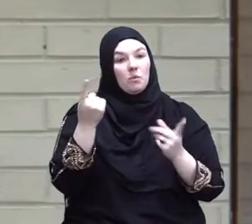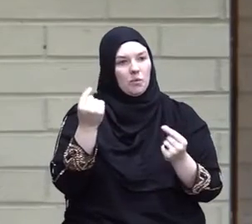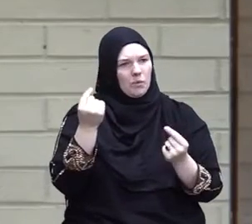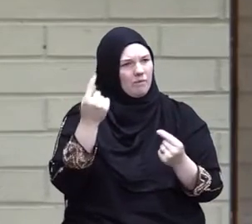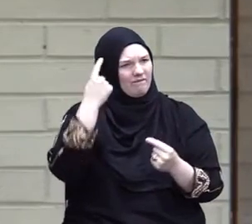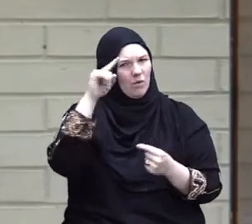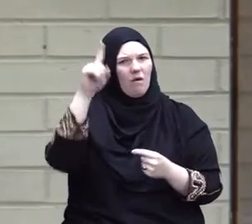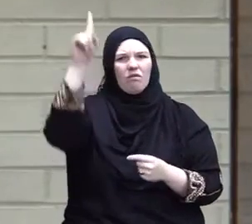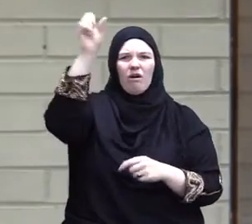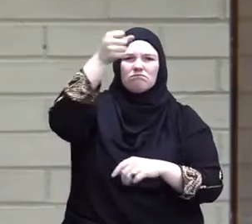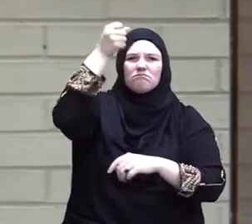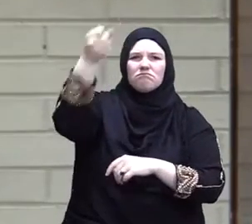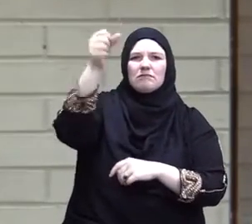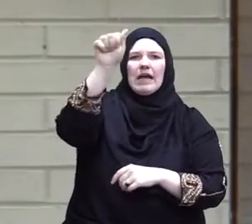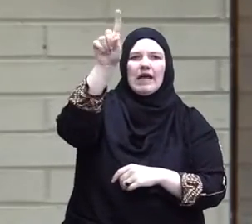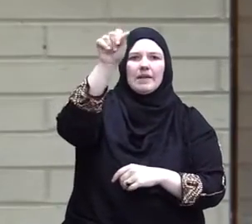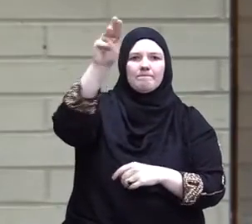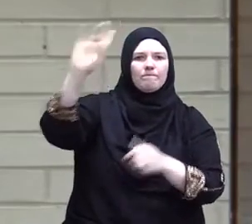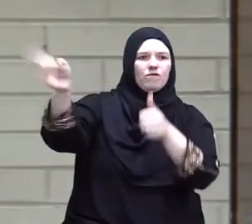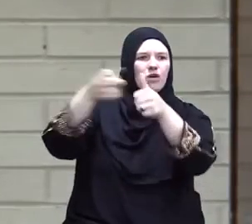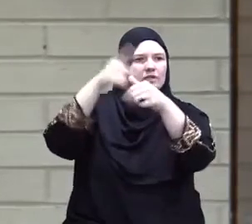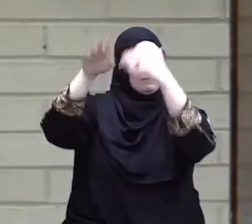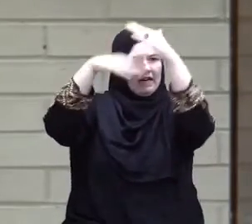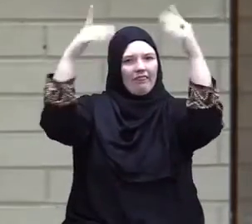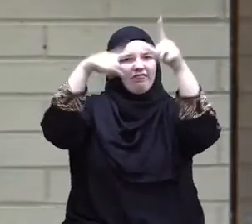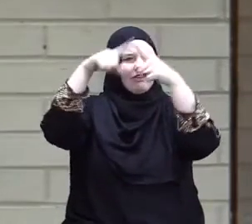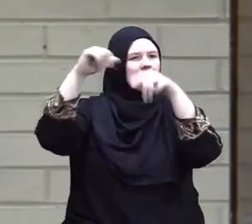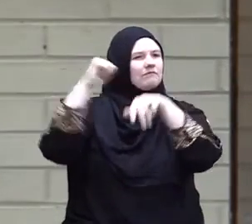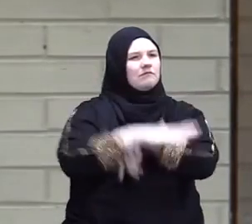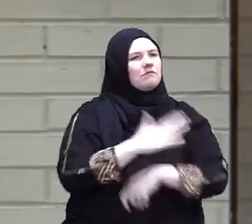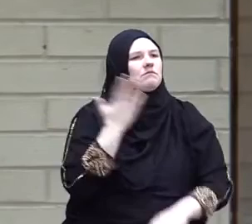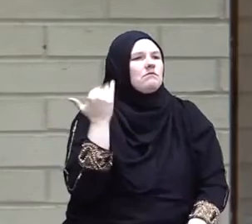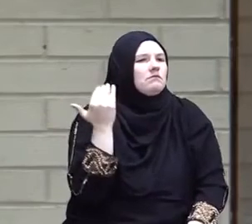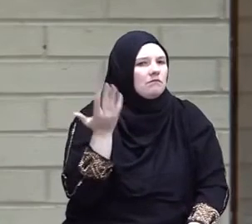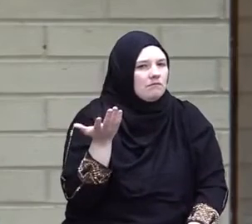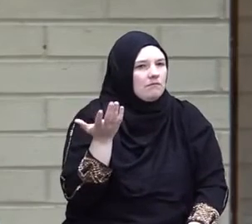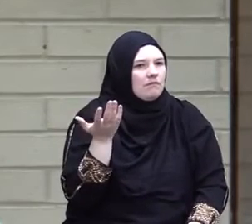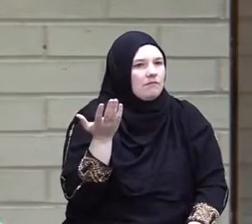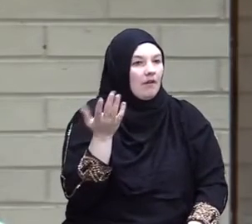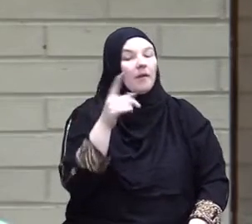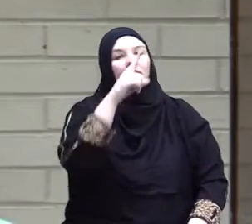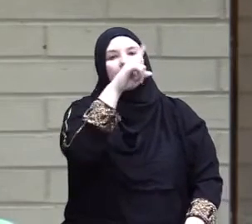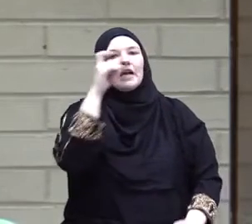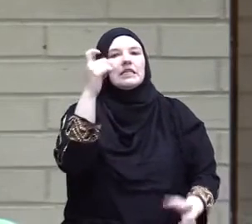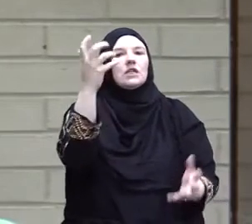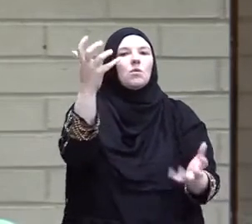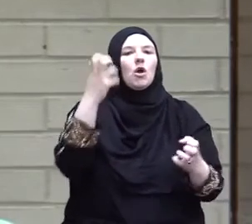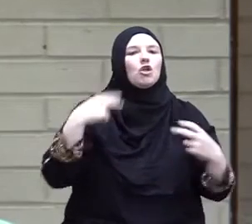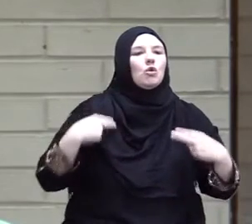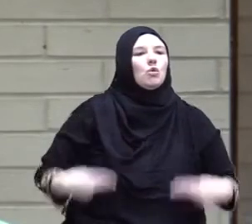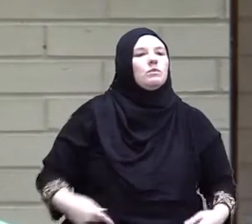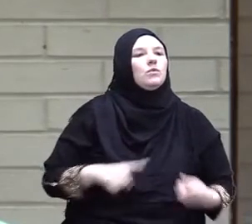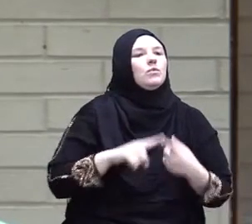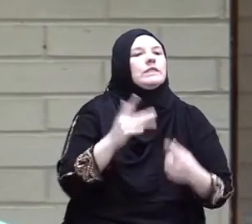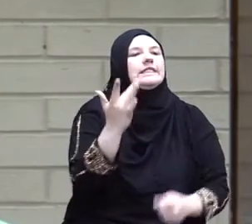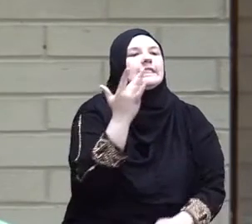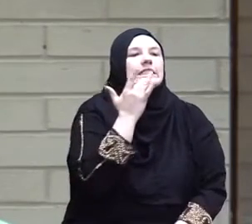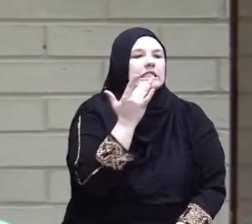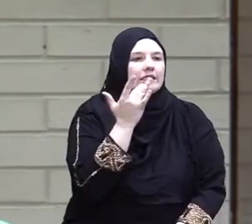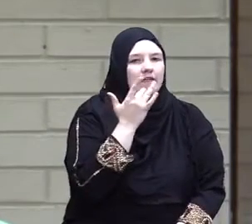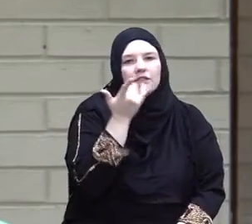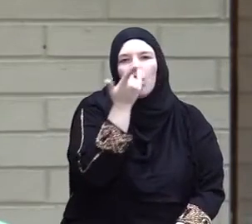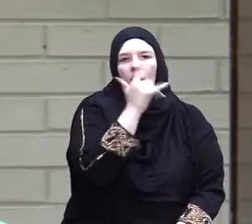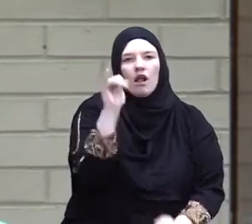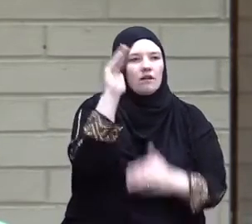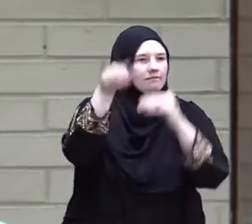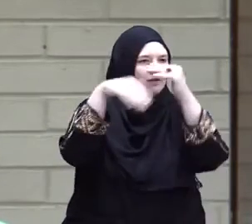him how pleasant that place is, how magnificent, how beautiful, how attractive,